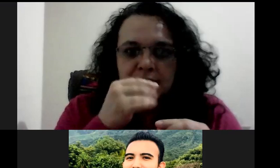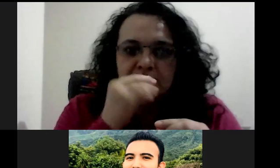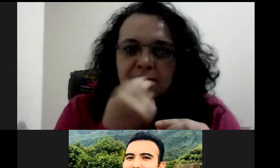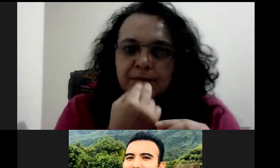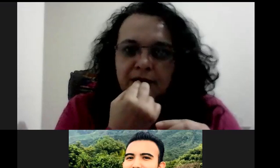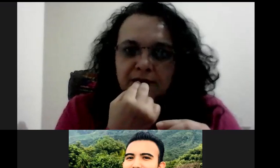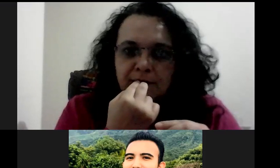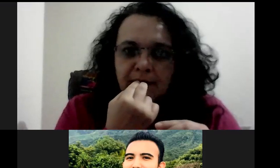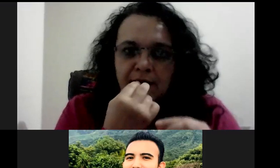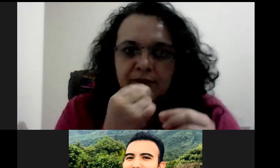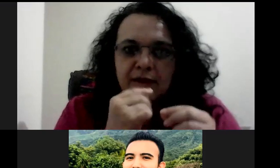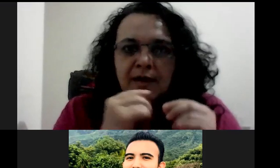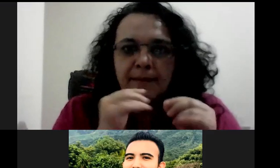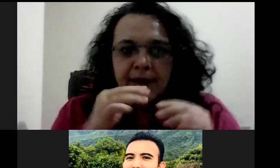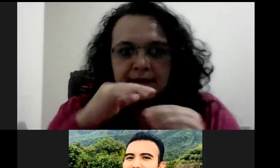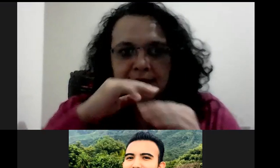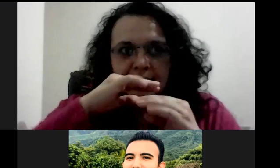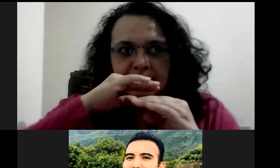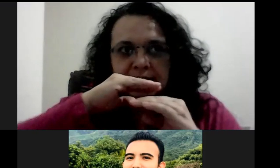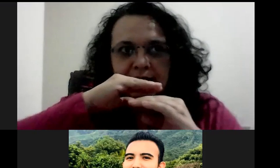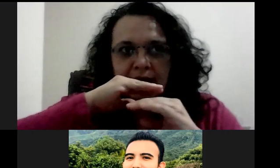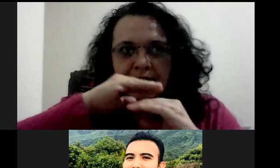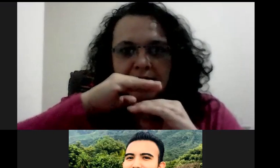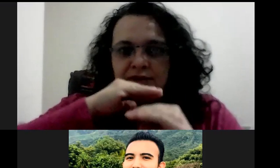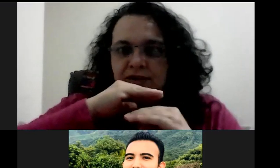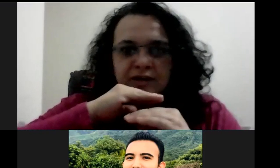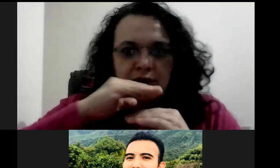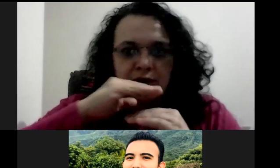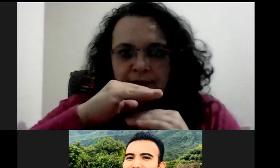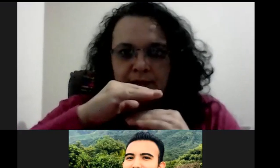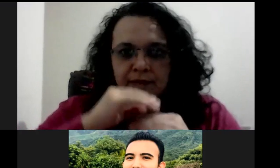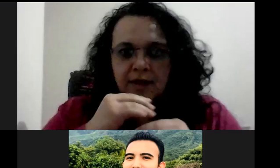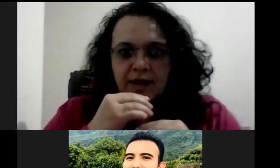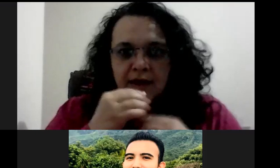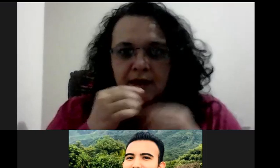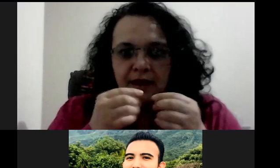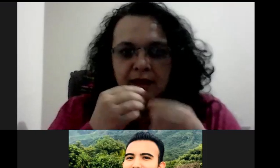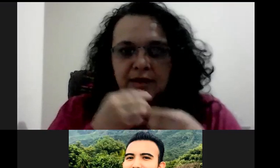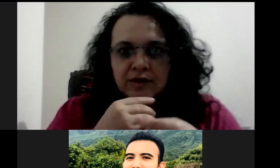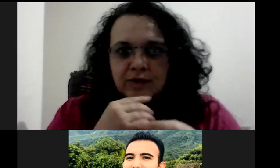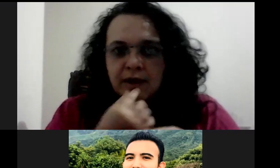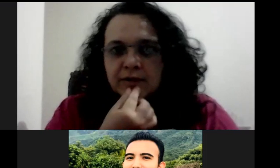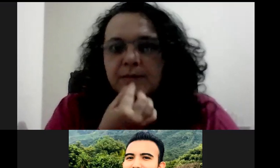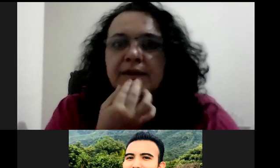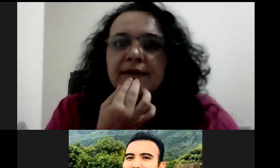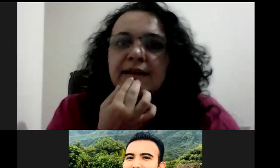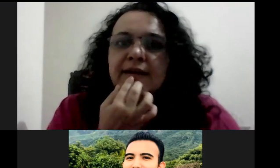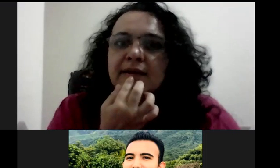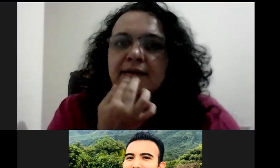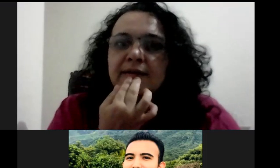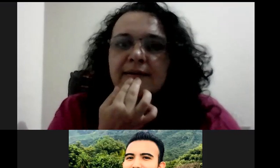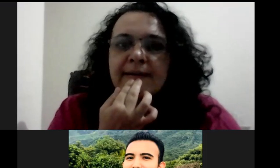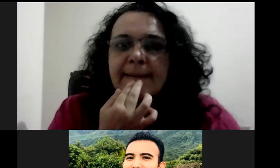it has not something to put in your mouth, but it is like just a tube, and you have to put it